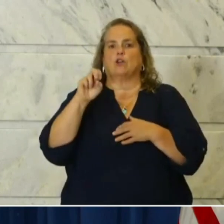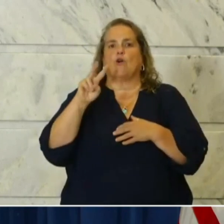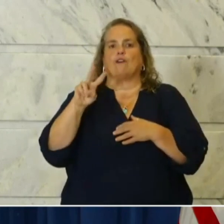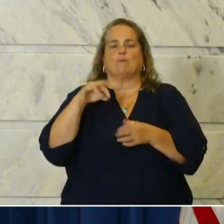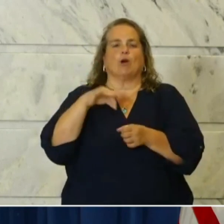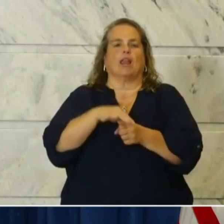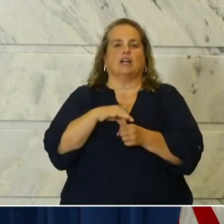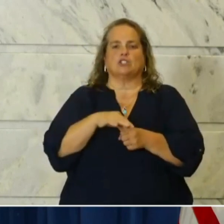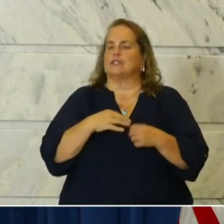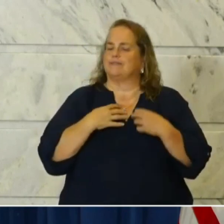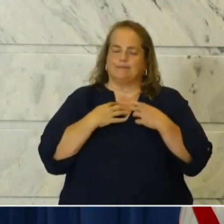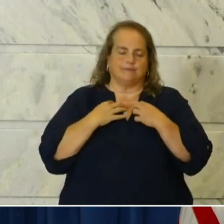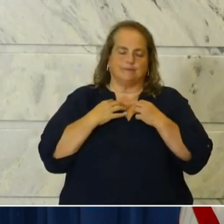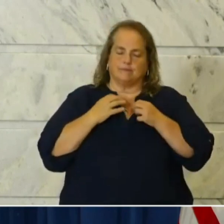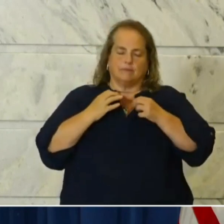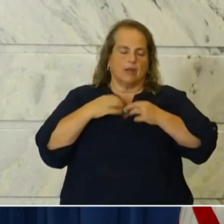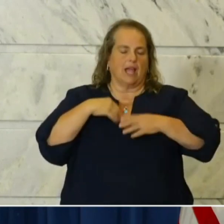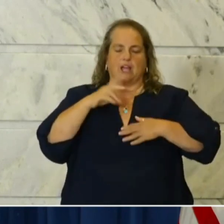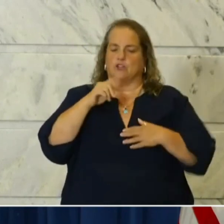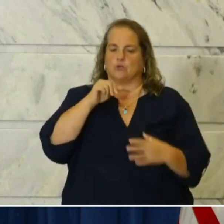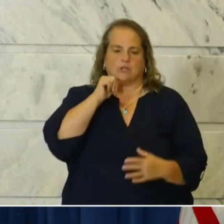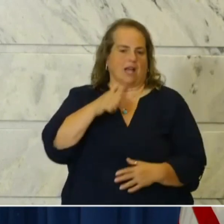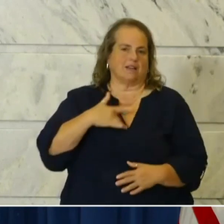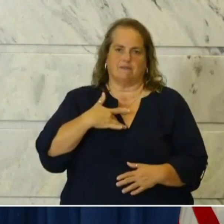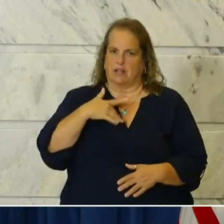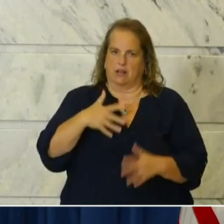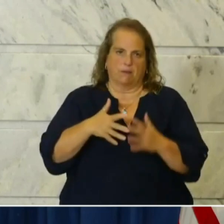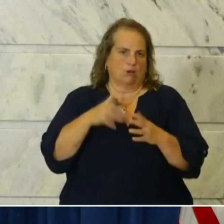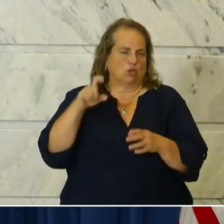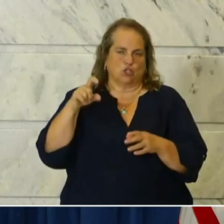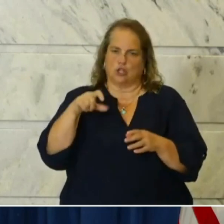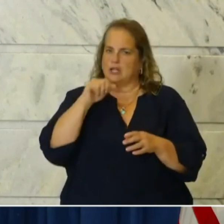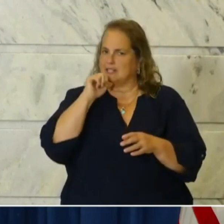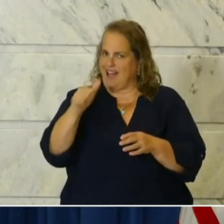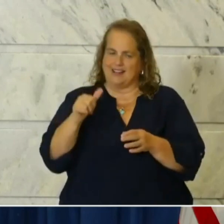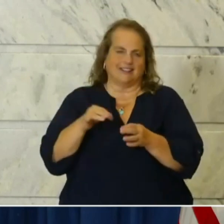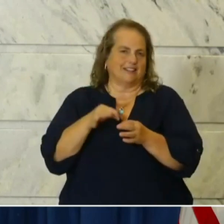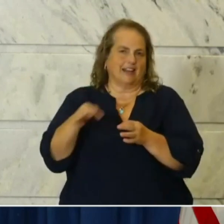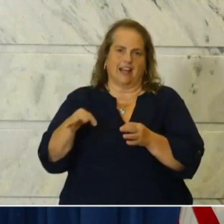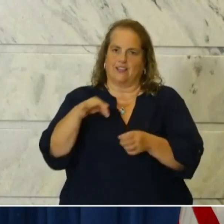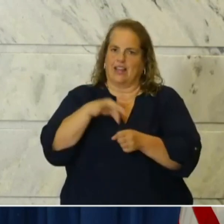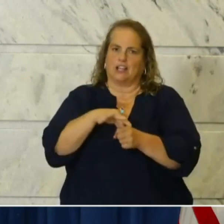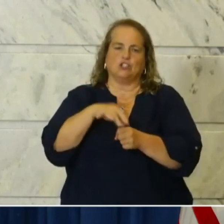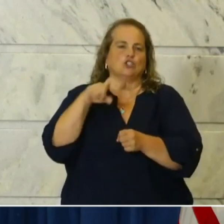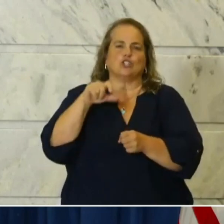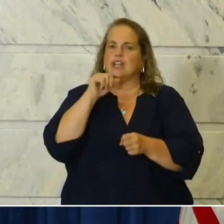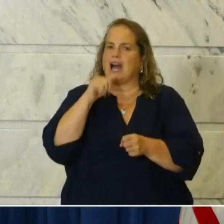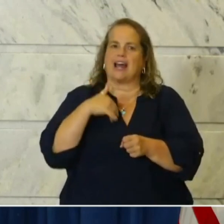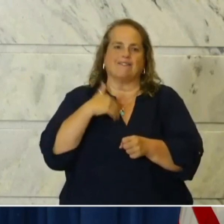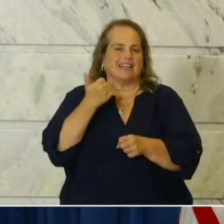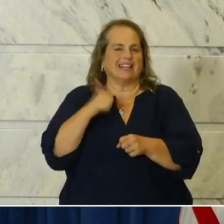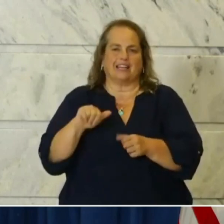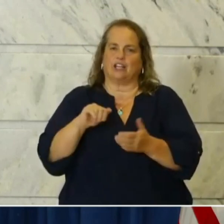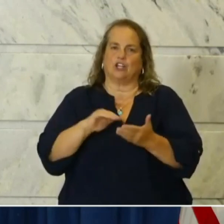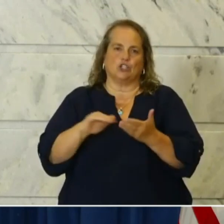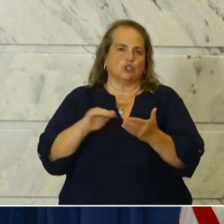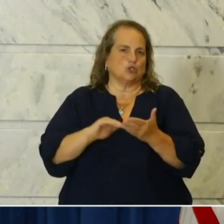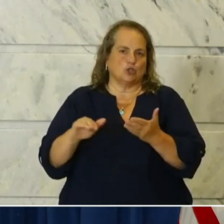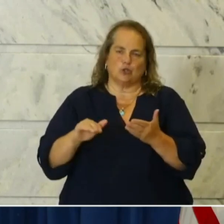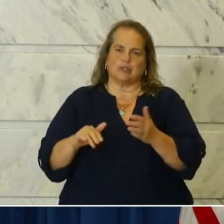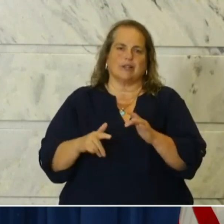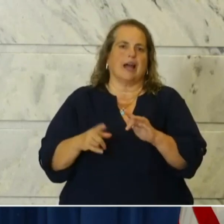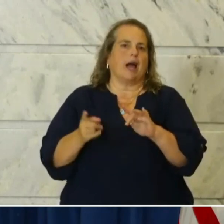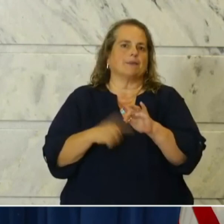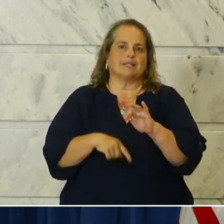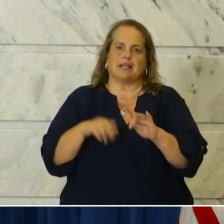do not believe that America should delay this election. I believe that we should have no excuse absentee ballots, just like